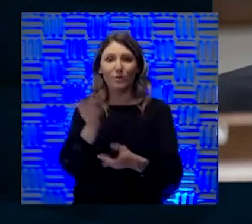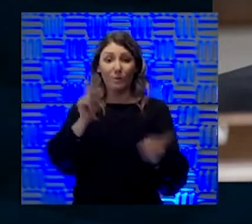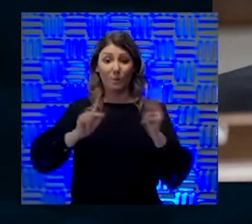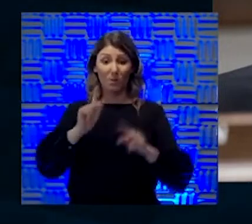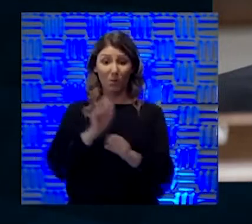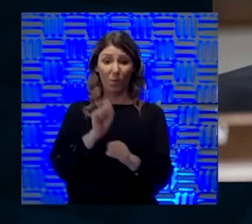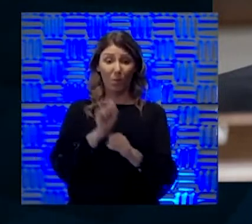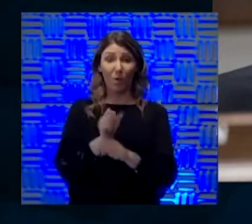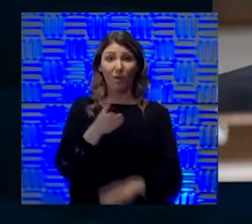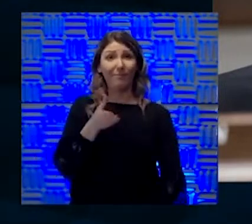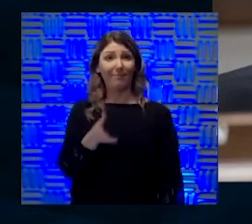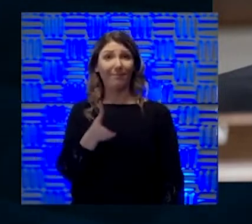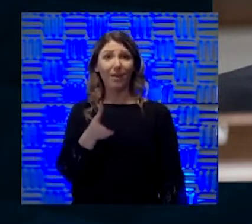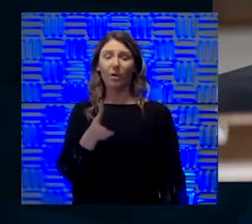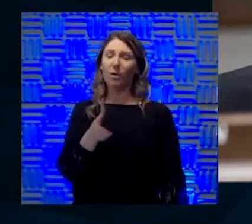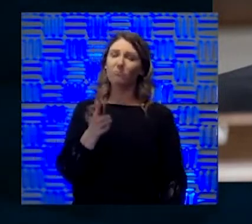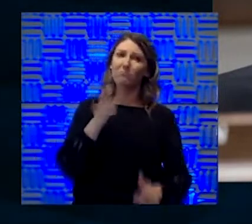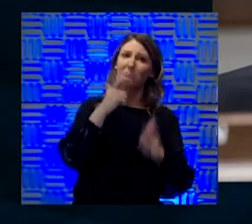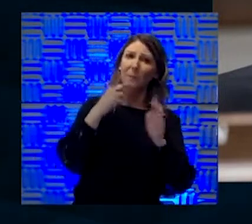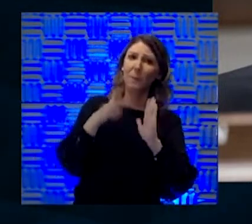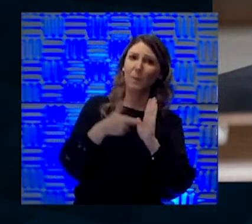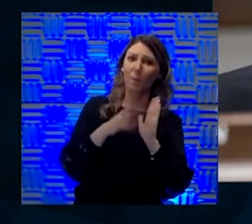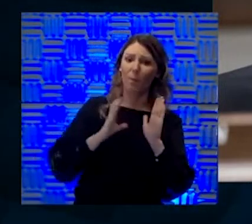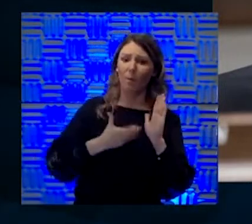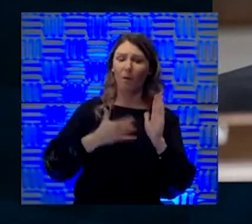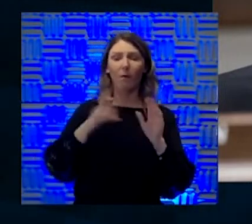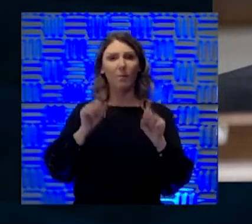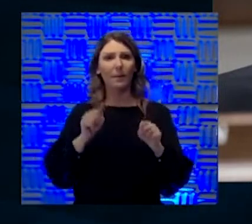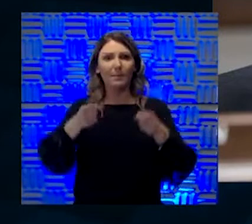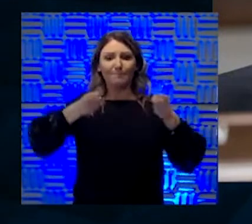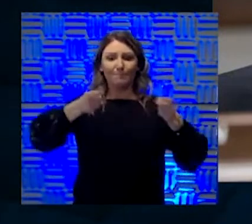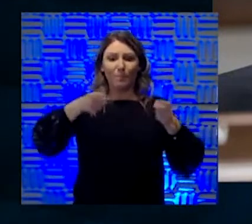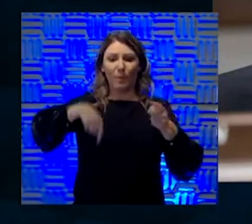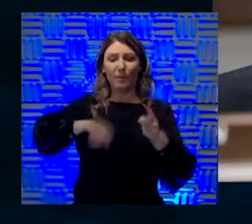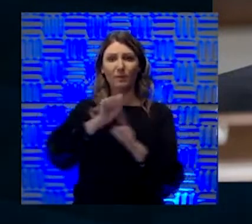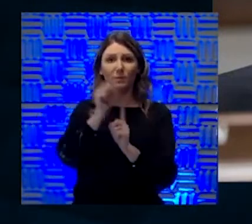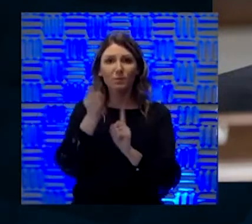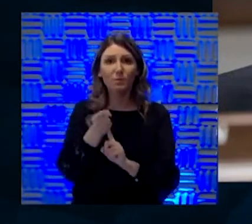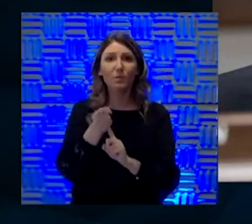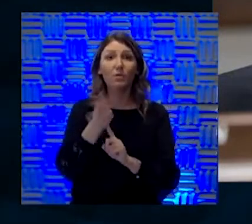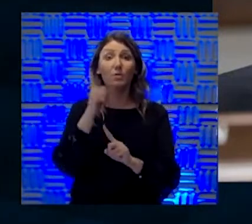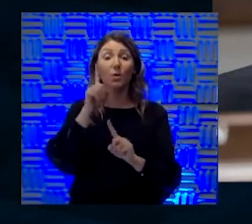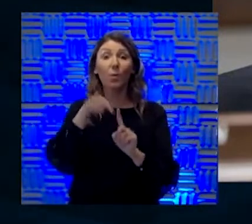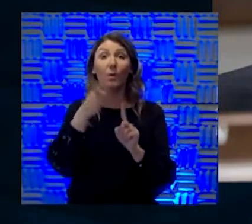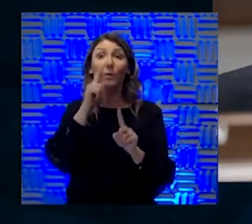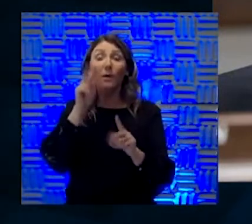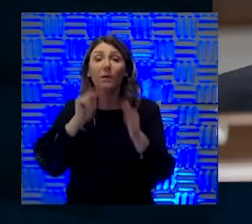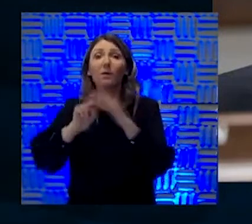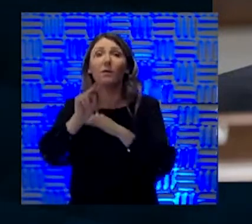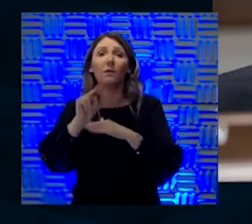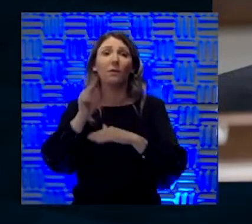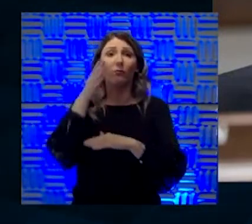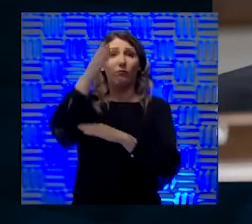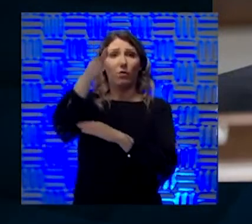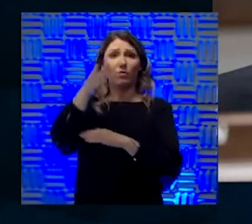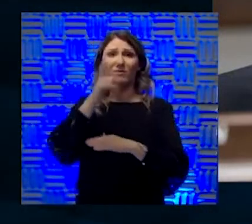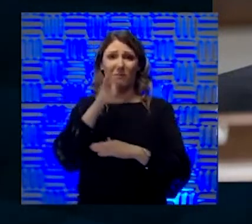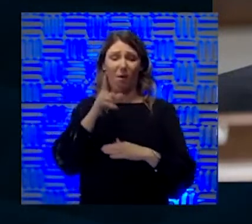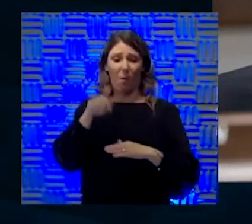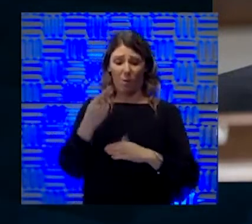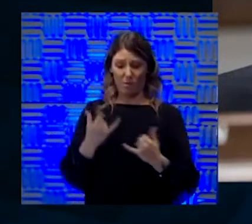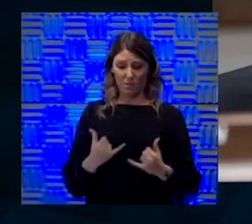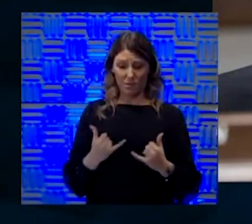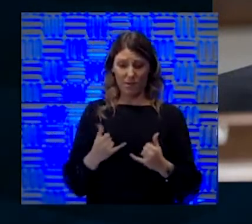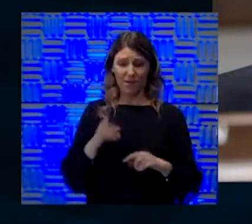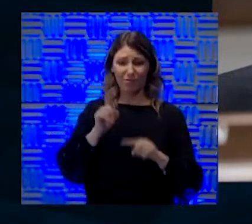huge role in our ability to control this circumstance. And so as we look to the future, not only to the present, but to the future, we